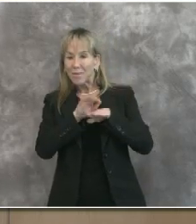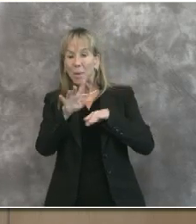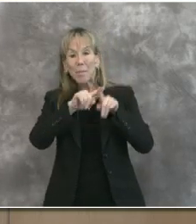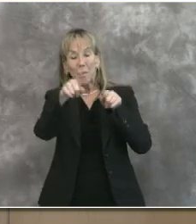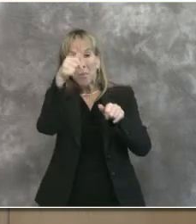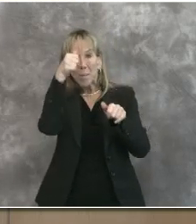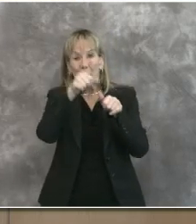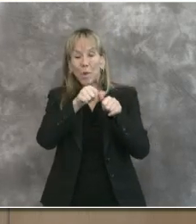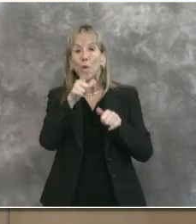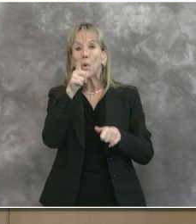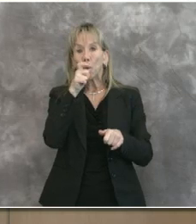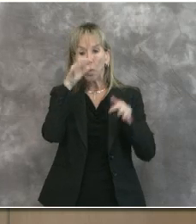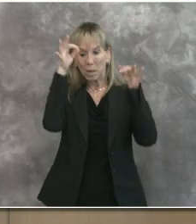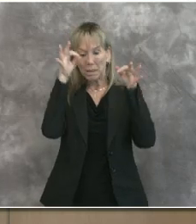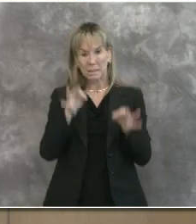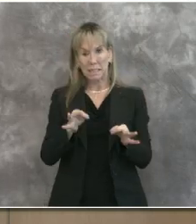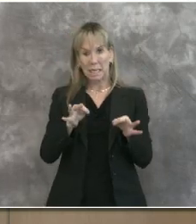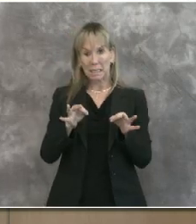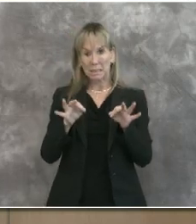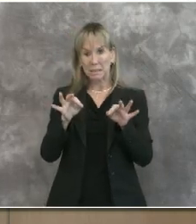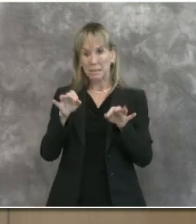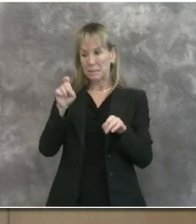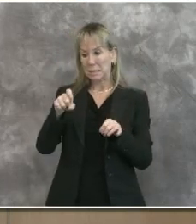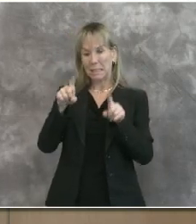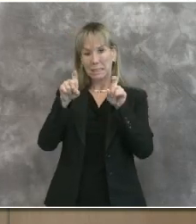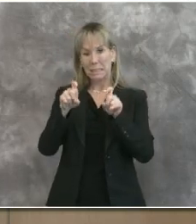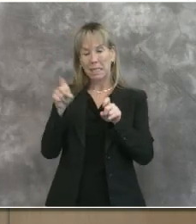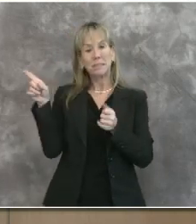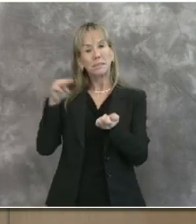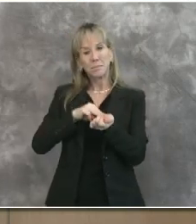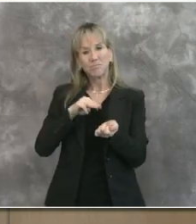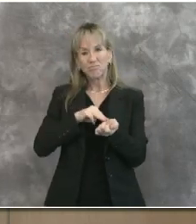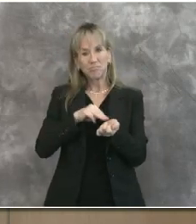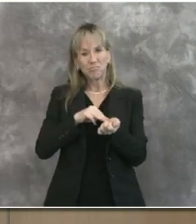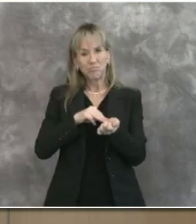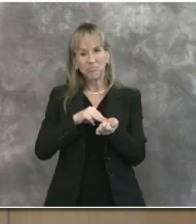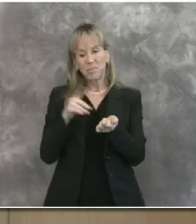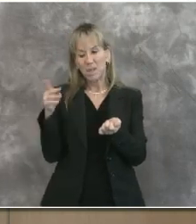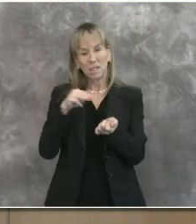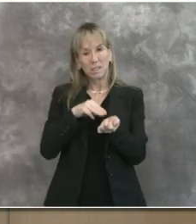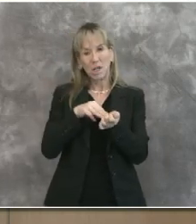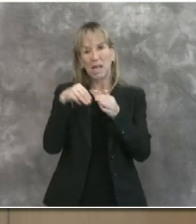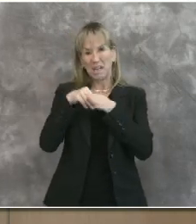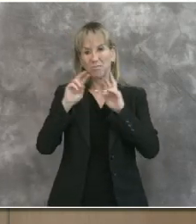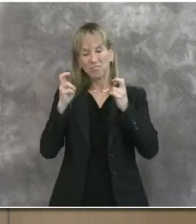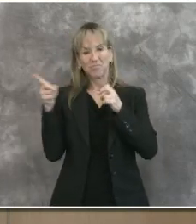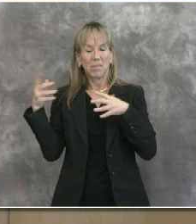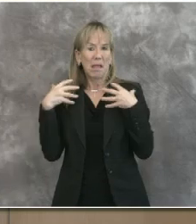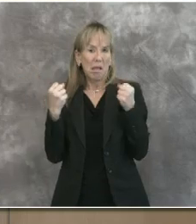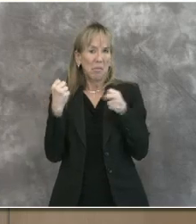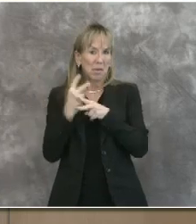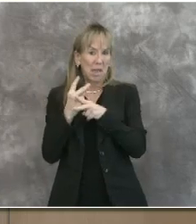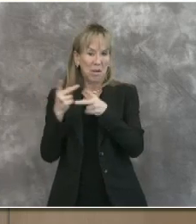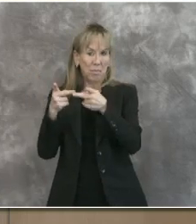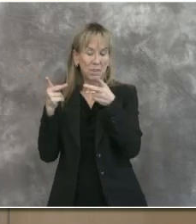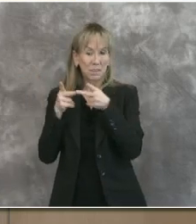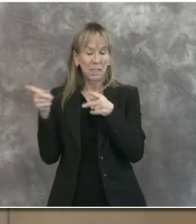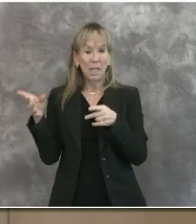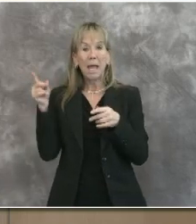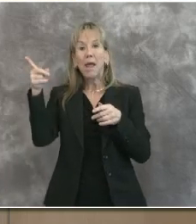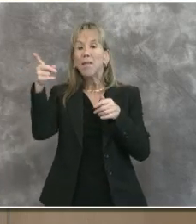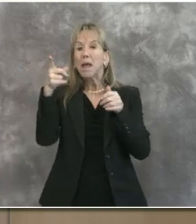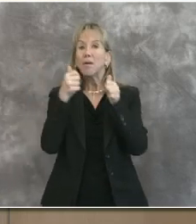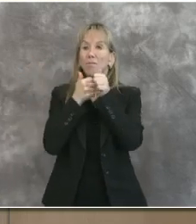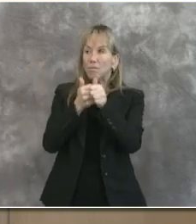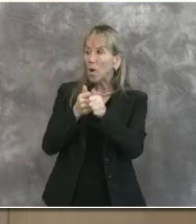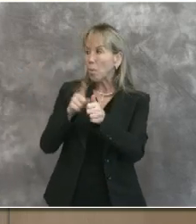by physicians in healthcare systems, and they follow our overall priorities